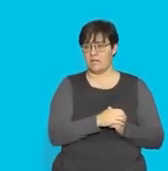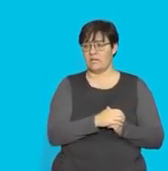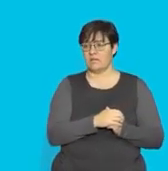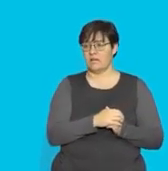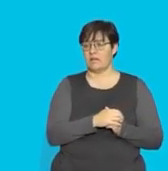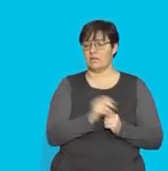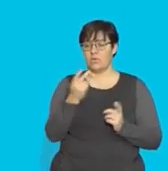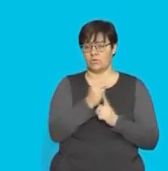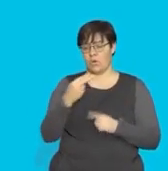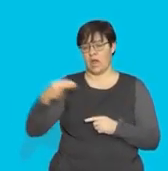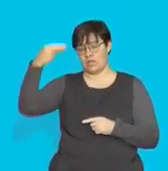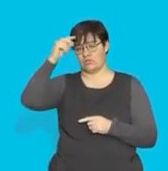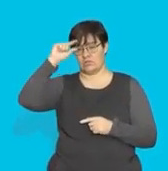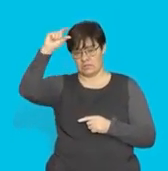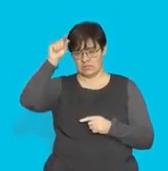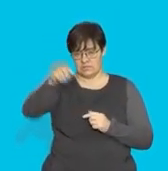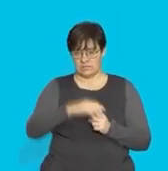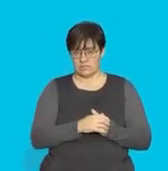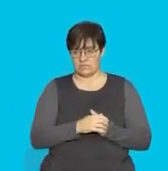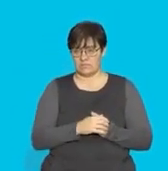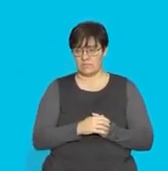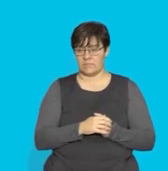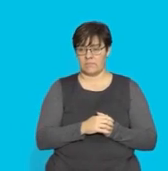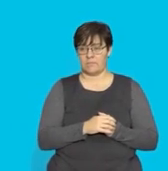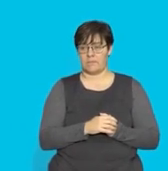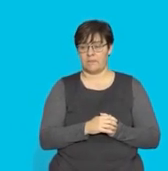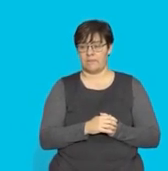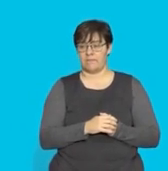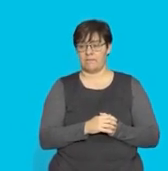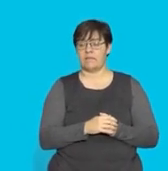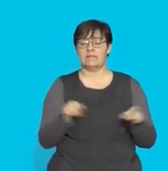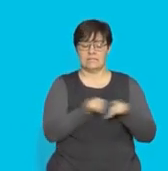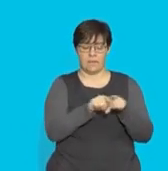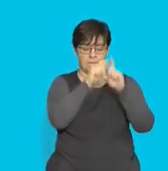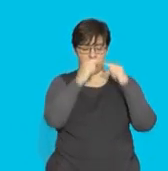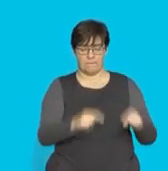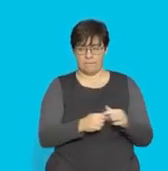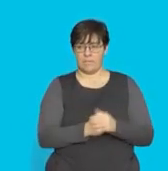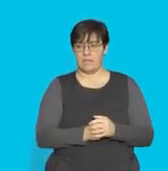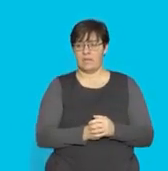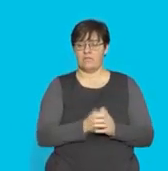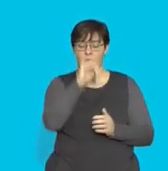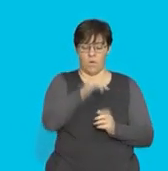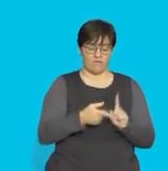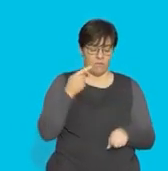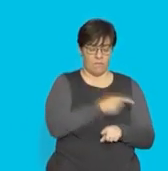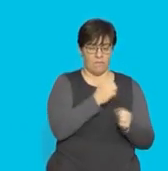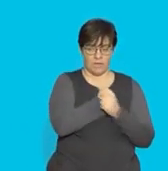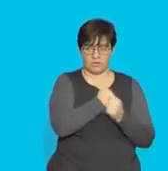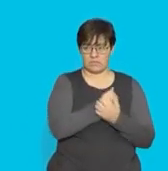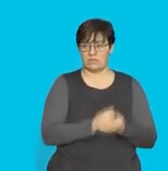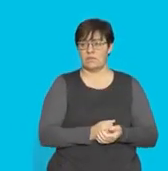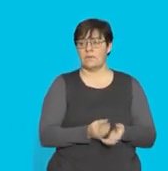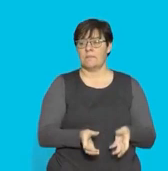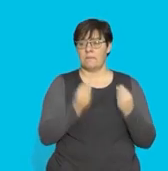there from that parent here and a dominant allele from that parent there. Likewise, here we get the Y